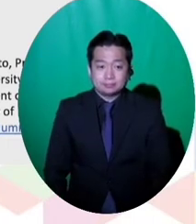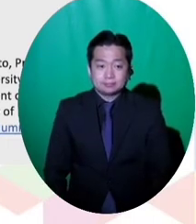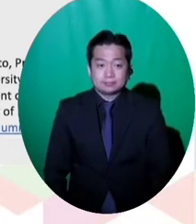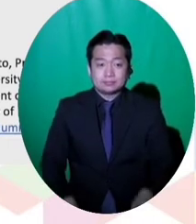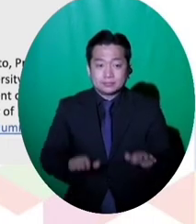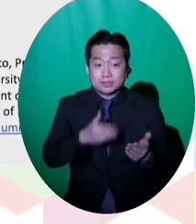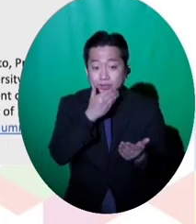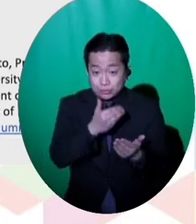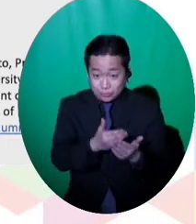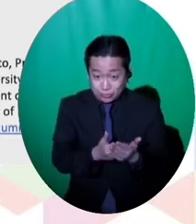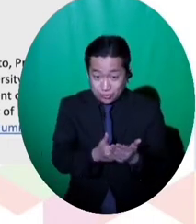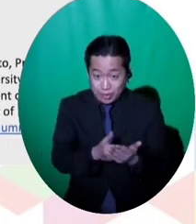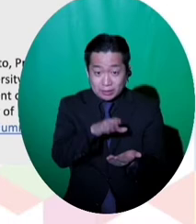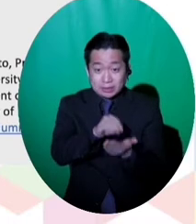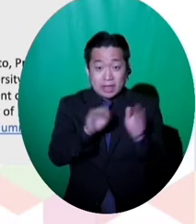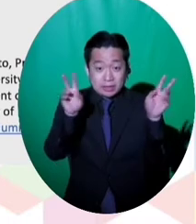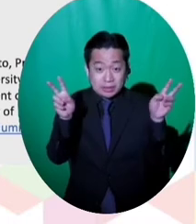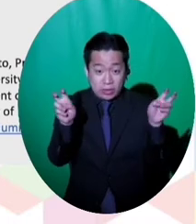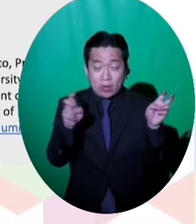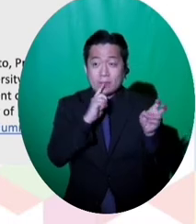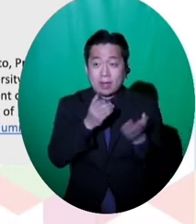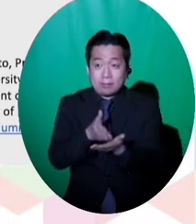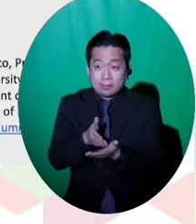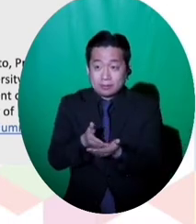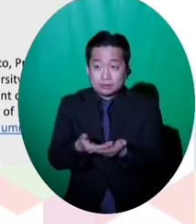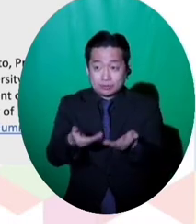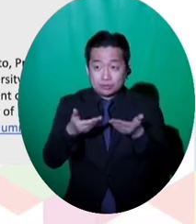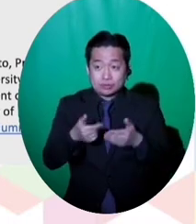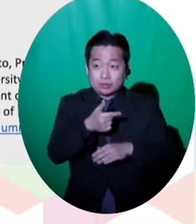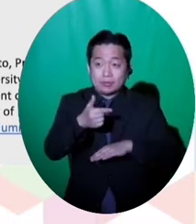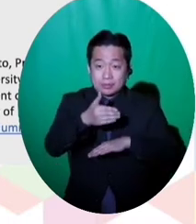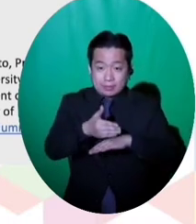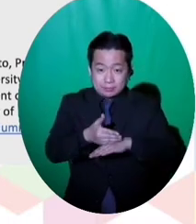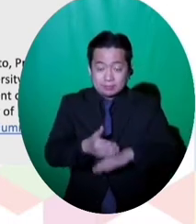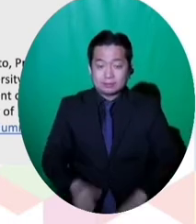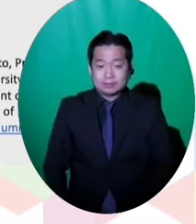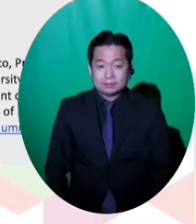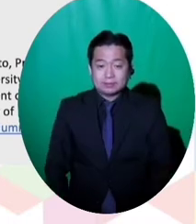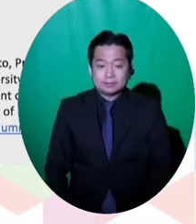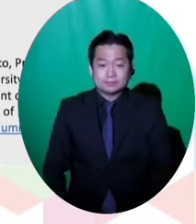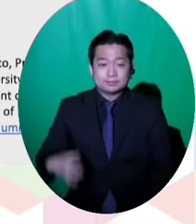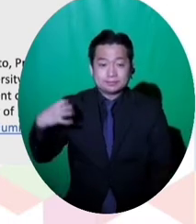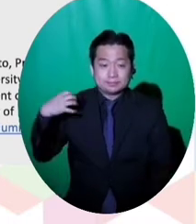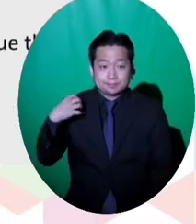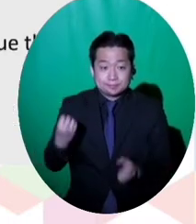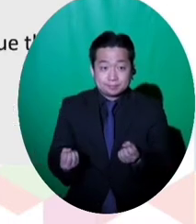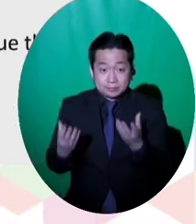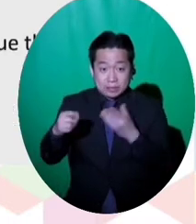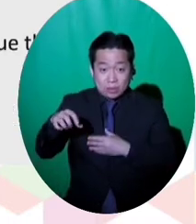the invisible, caring, organizing work that they've been doing.